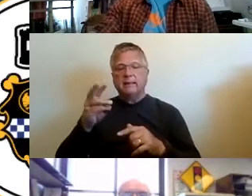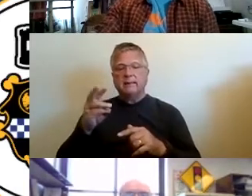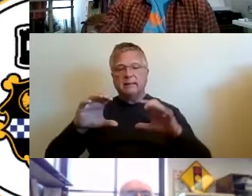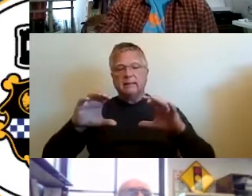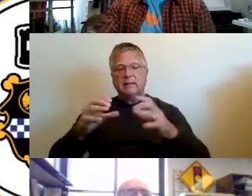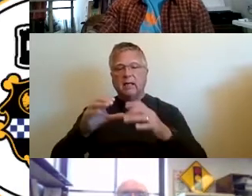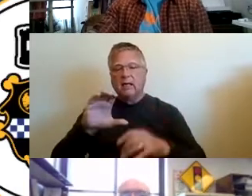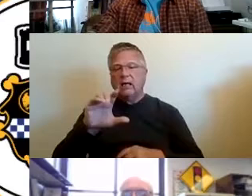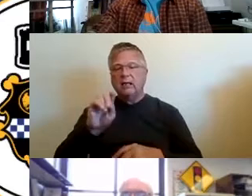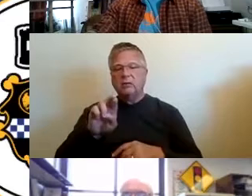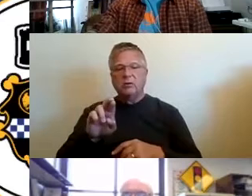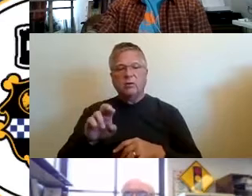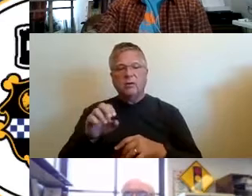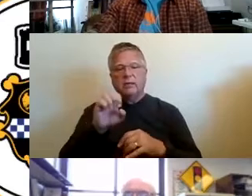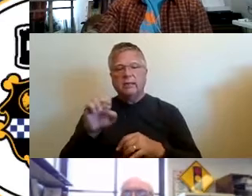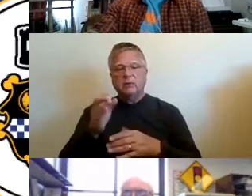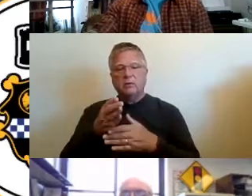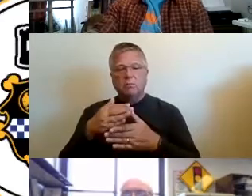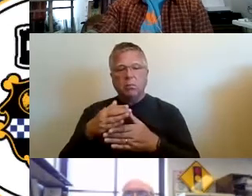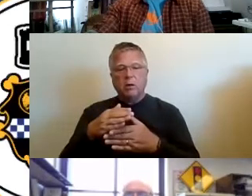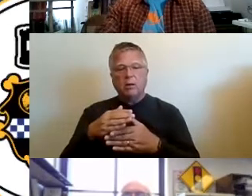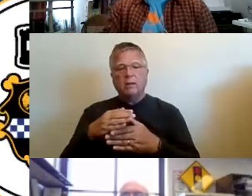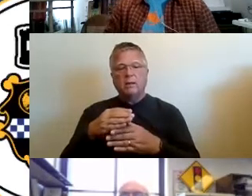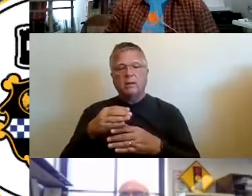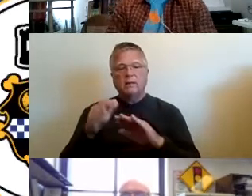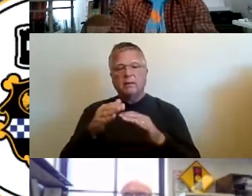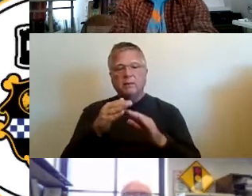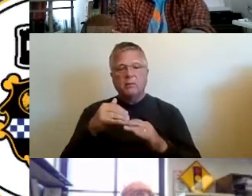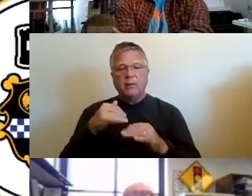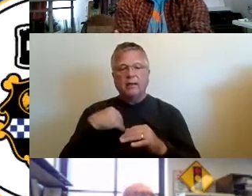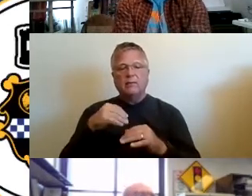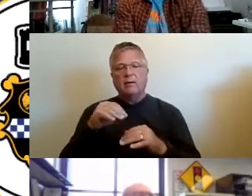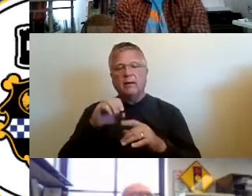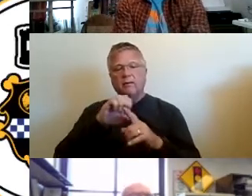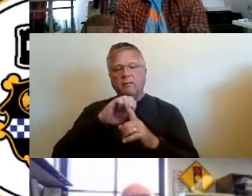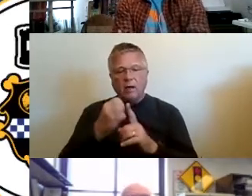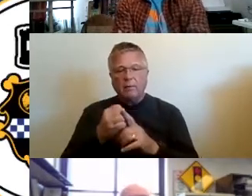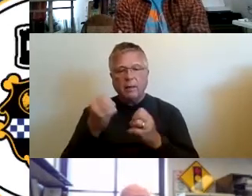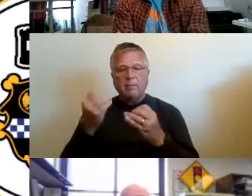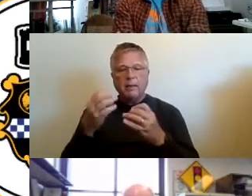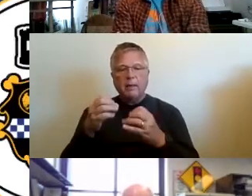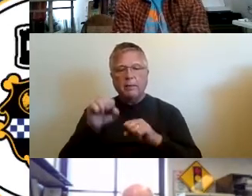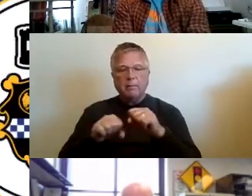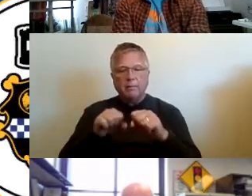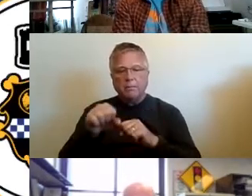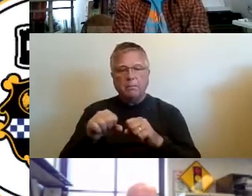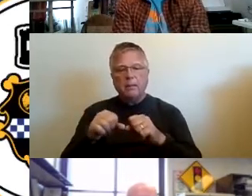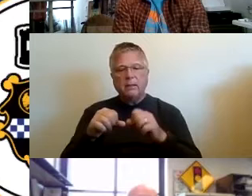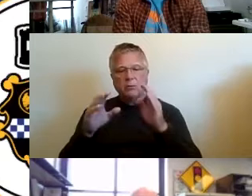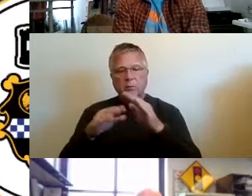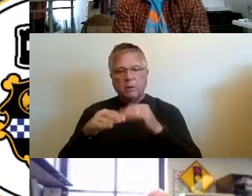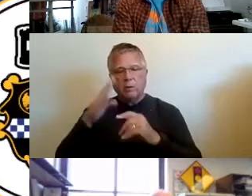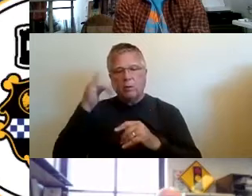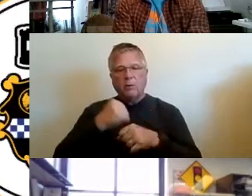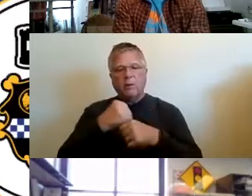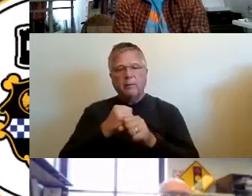city, we have a dense urban environment, and we have a lot of bike travel there. That's why we created 3